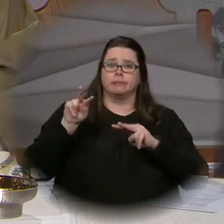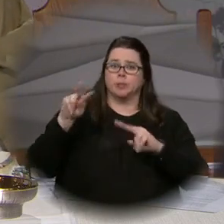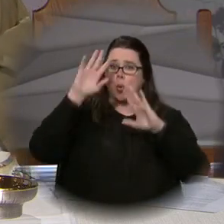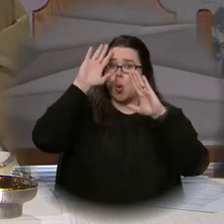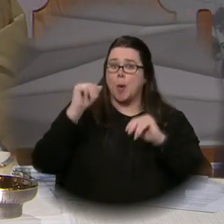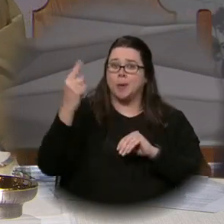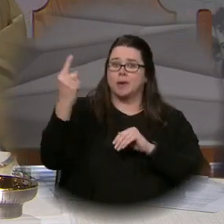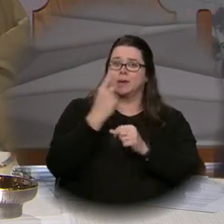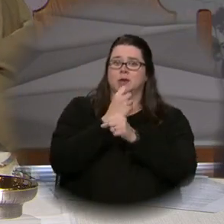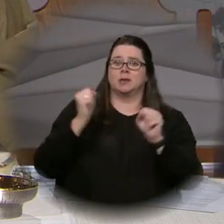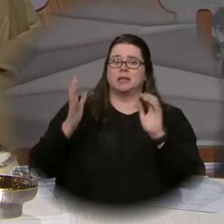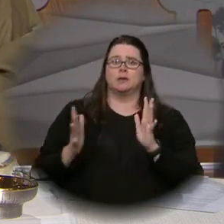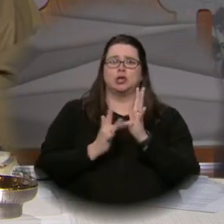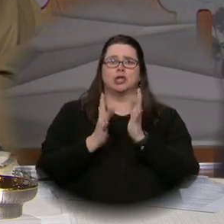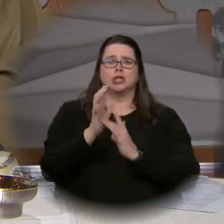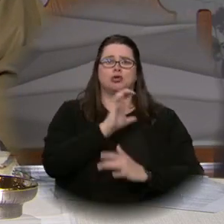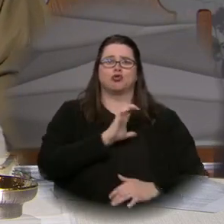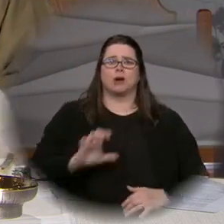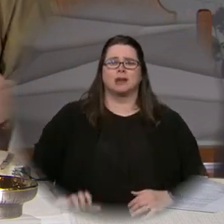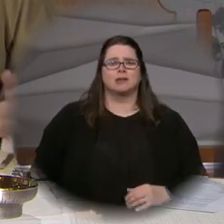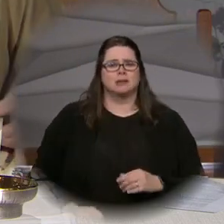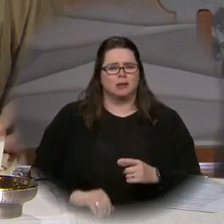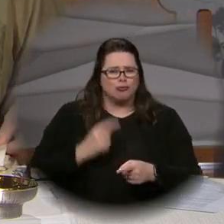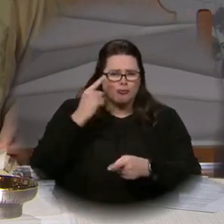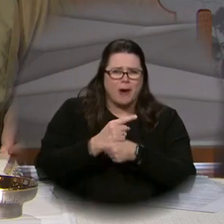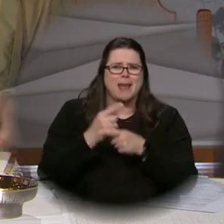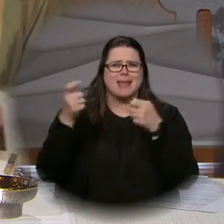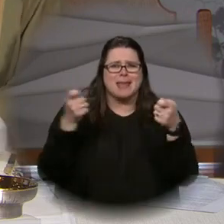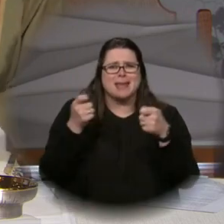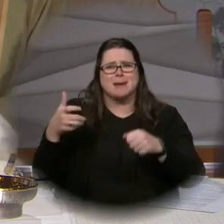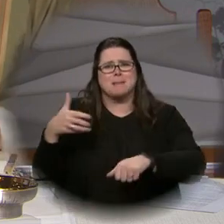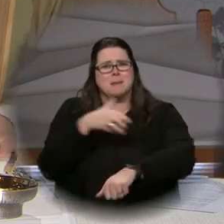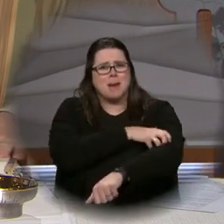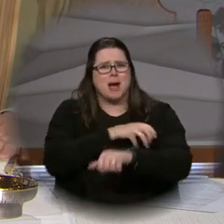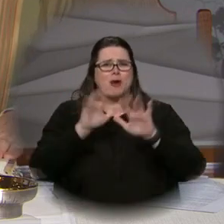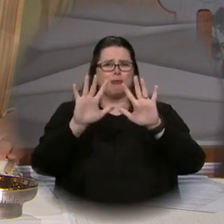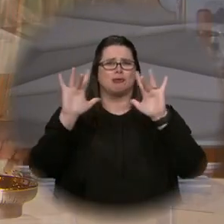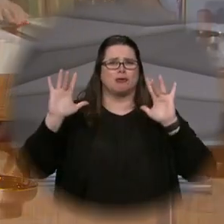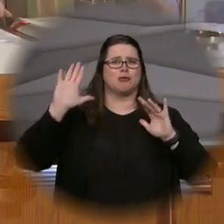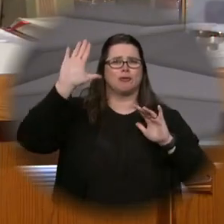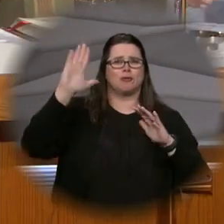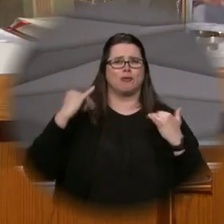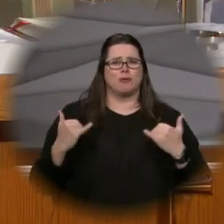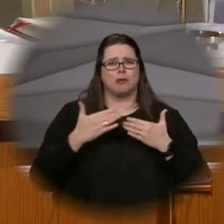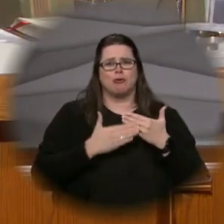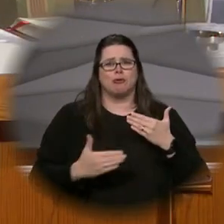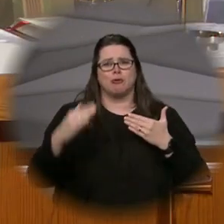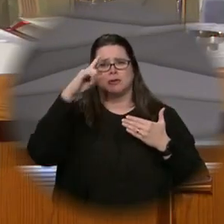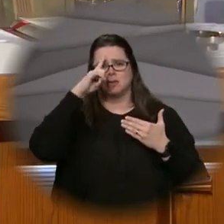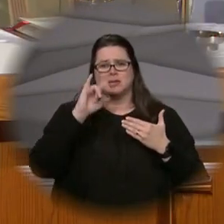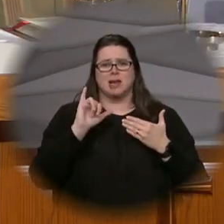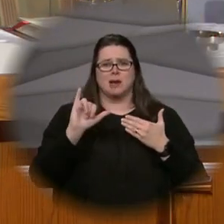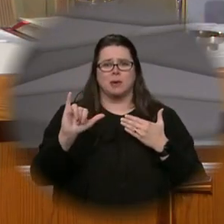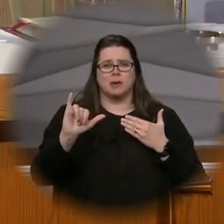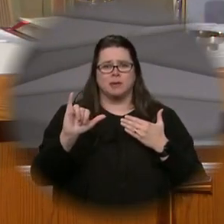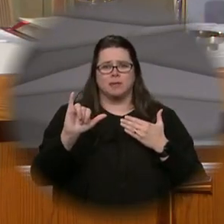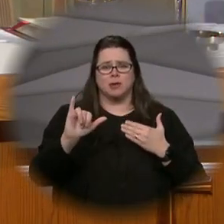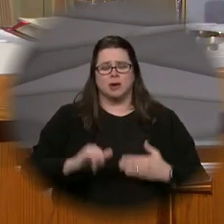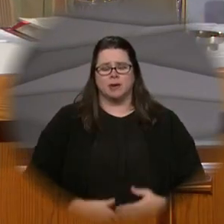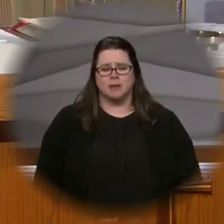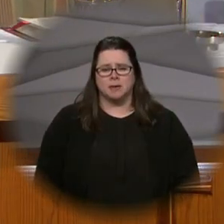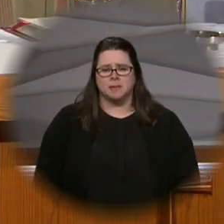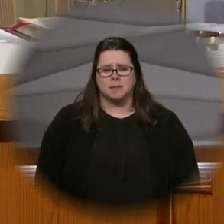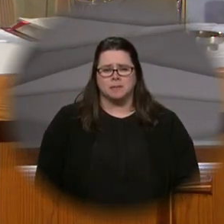blessed hope and coming of our Savior, Jesus Christ. For the kingdom, the power, and the glory are yours, now